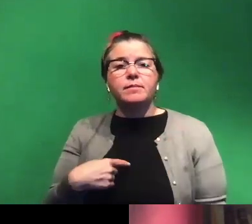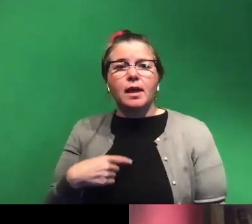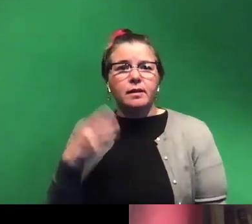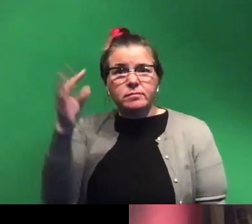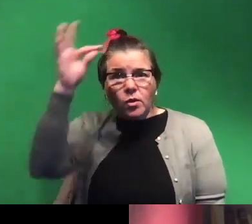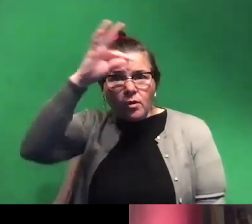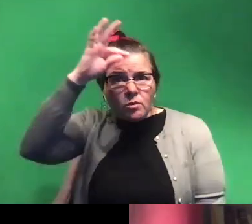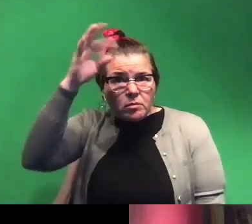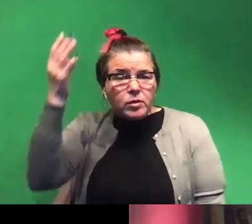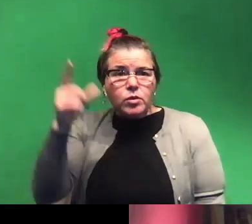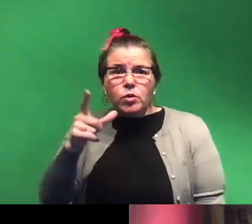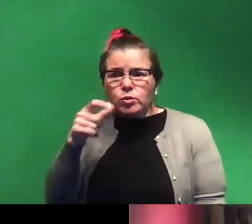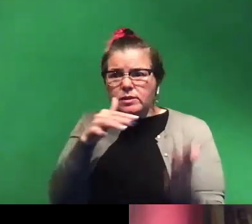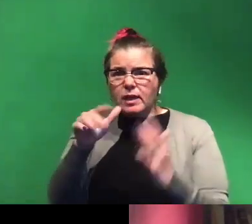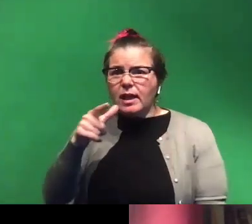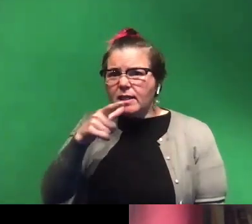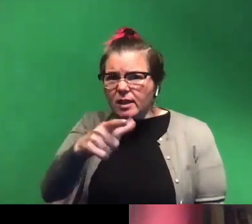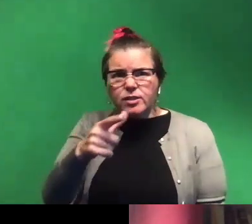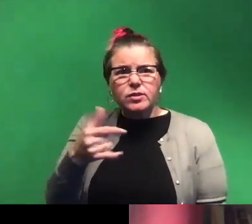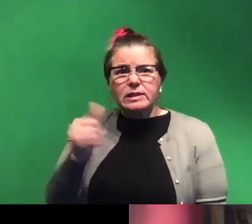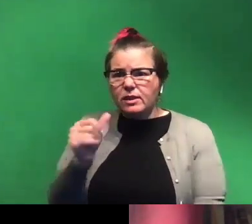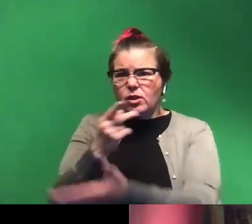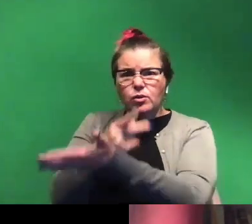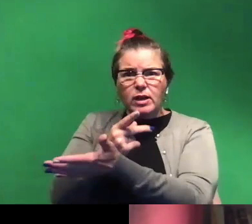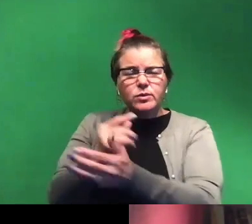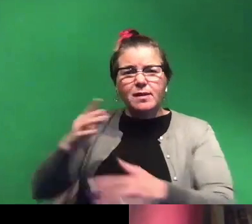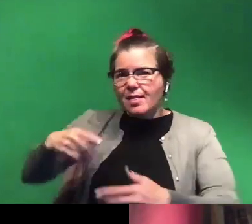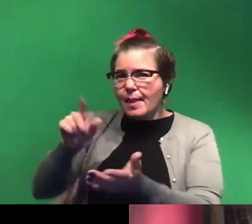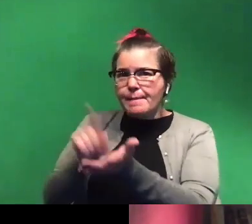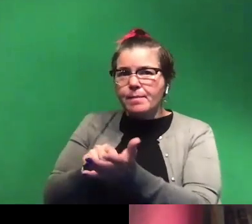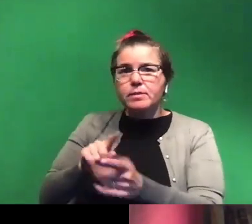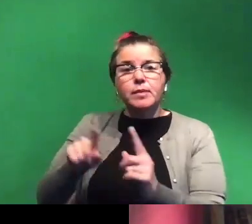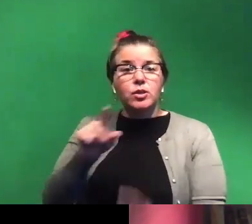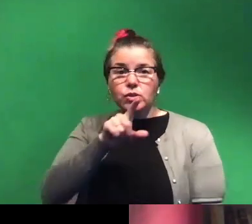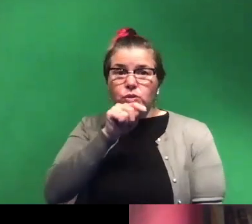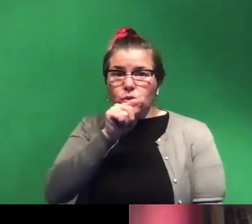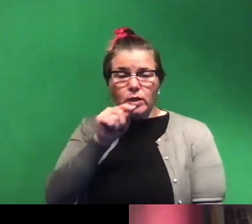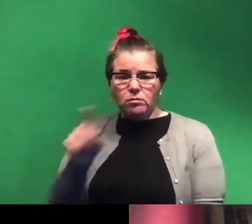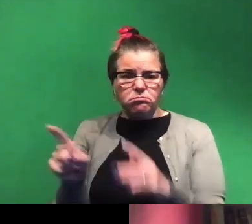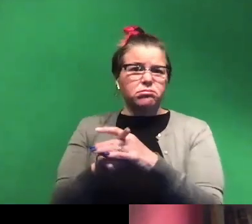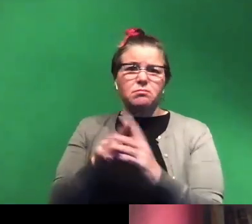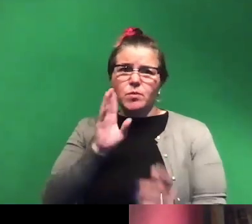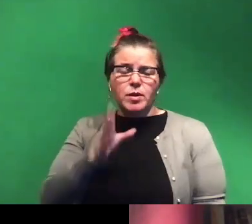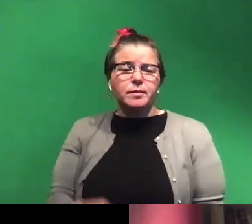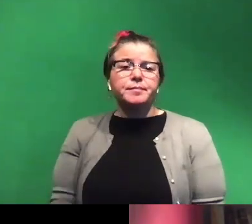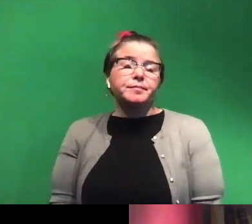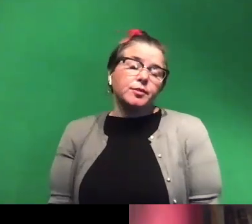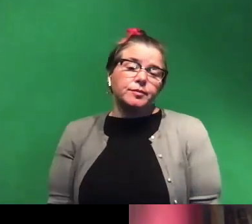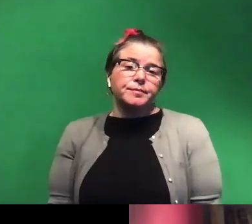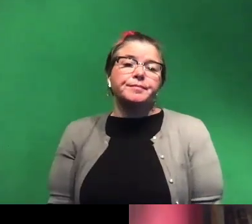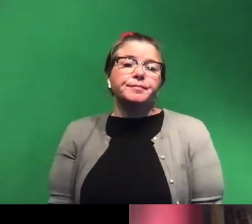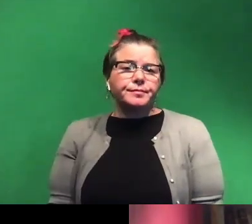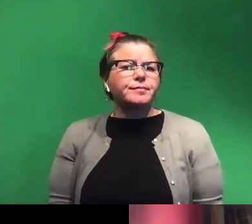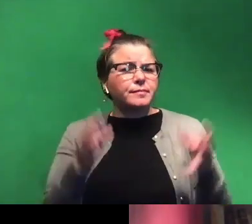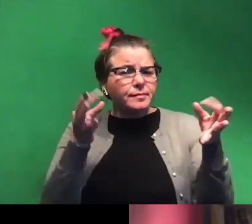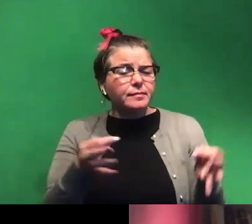like who's studying lizards and still a grad student if they haven't published yet, but Twitter will show me, and it's really good. Absolutely, and